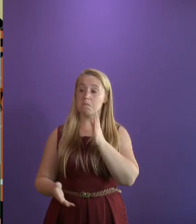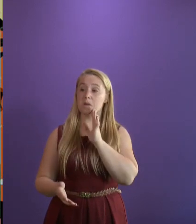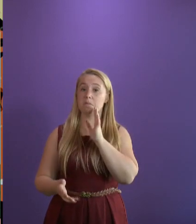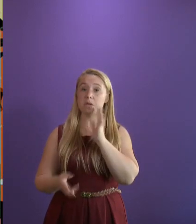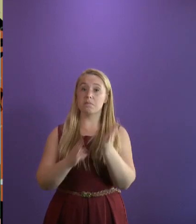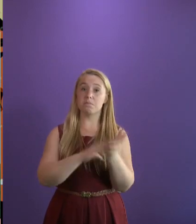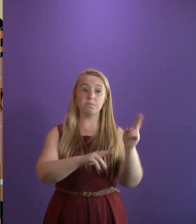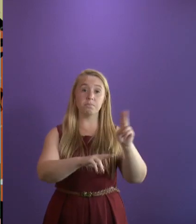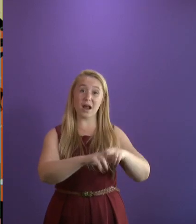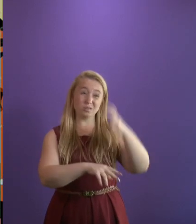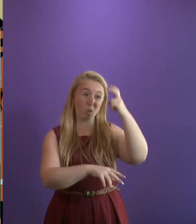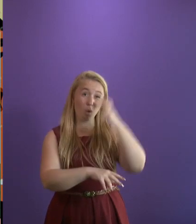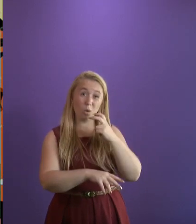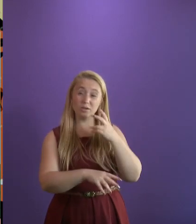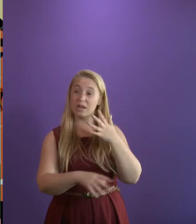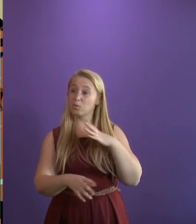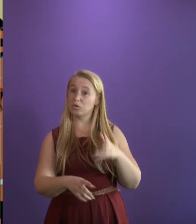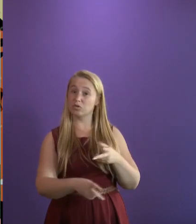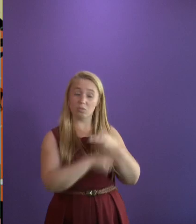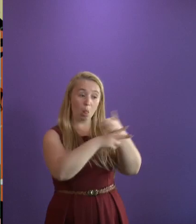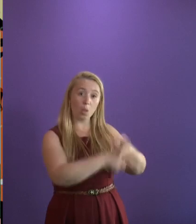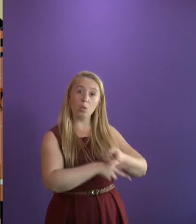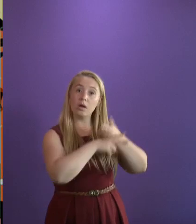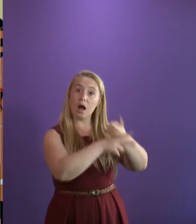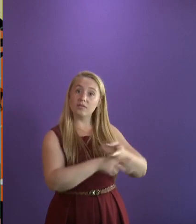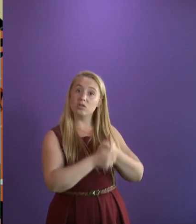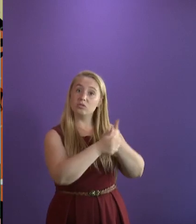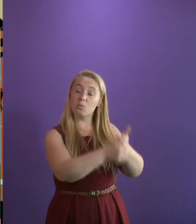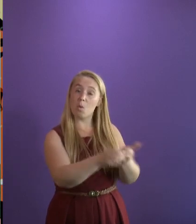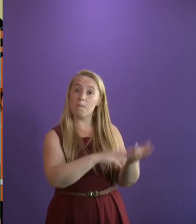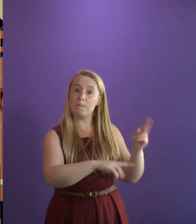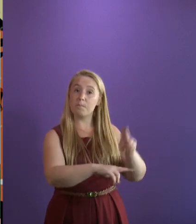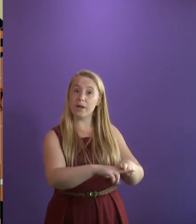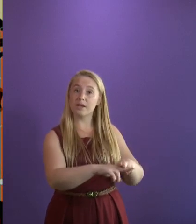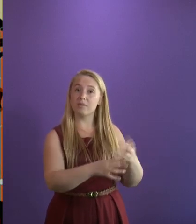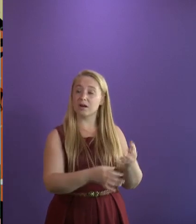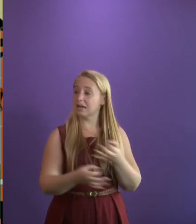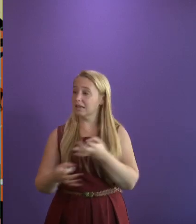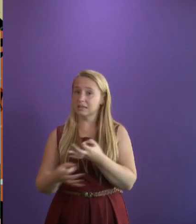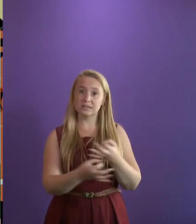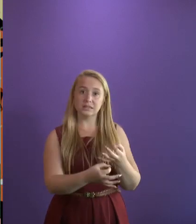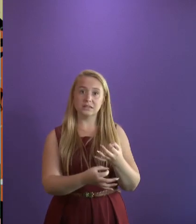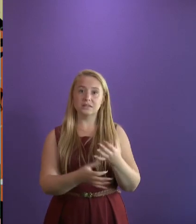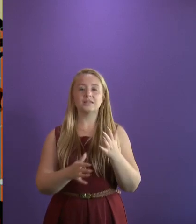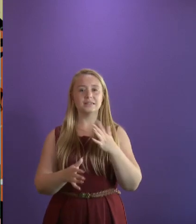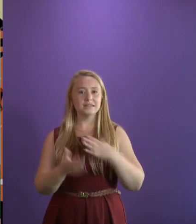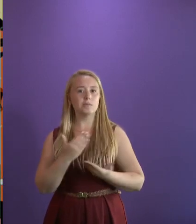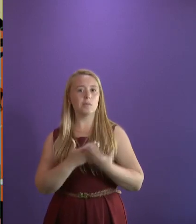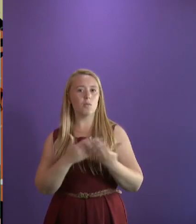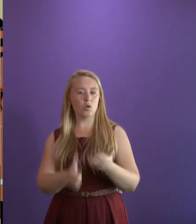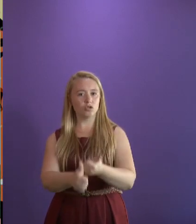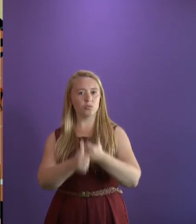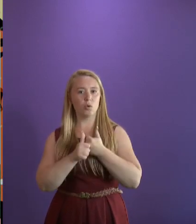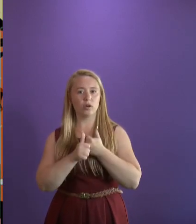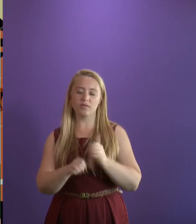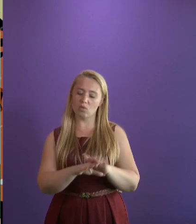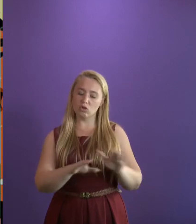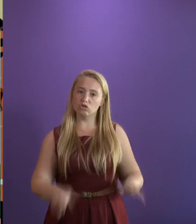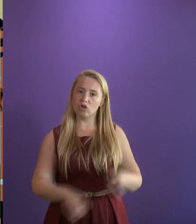after, and you might want to be there sometimes. So I think the more support we can provide, the better. I mean, childcare, why don't we